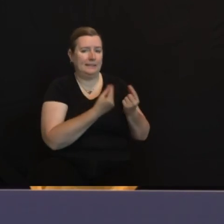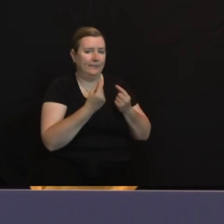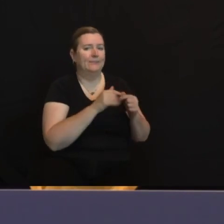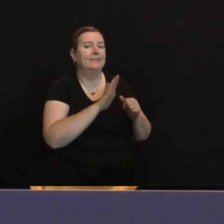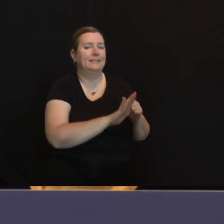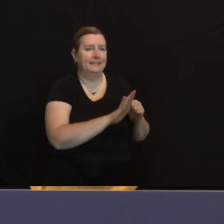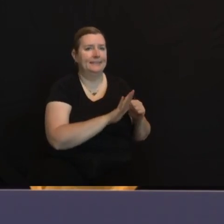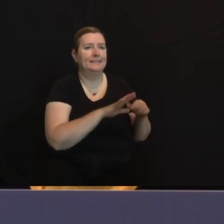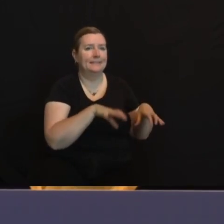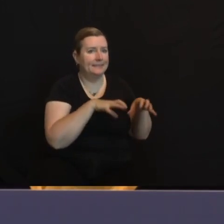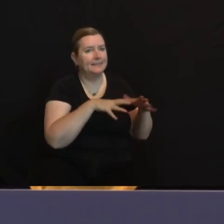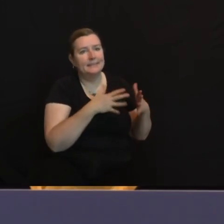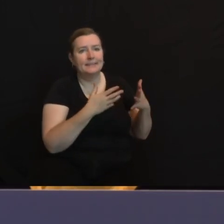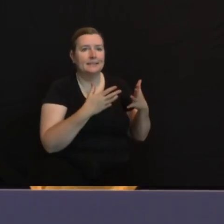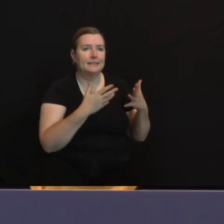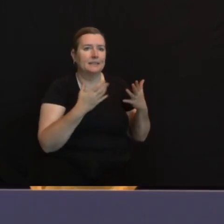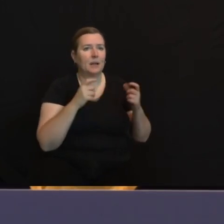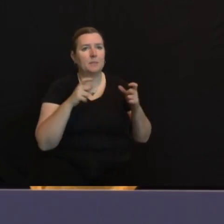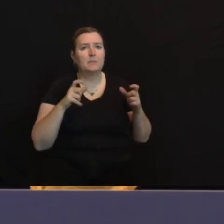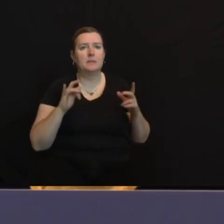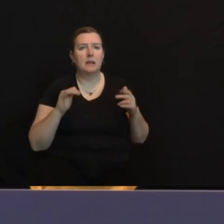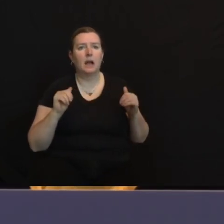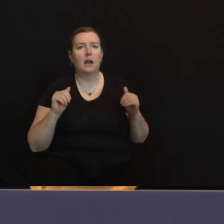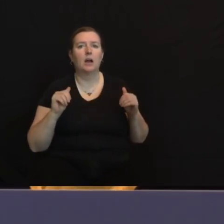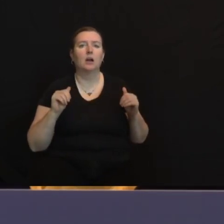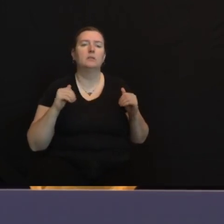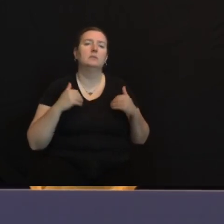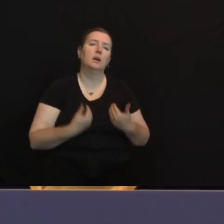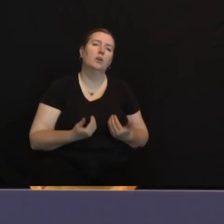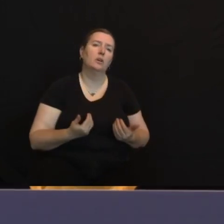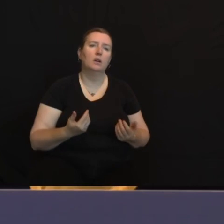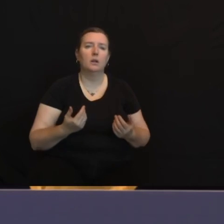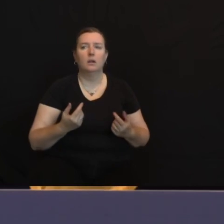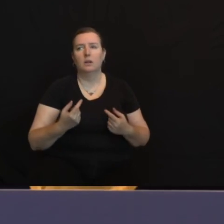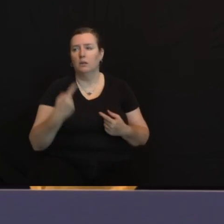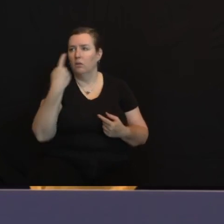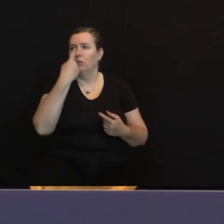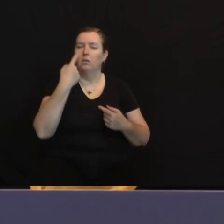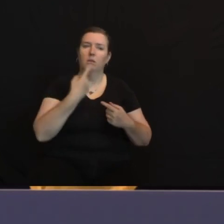fatigued? Who isn't right now? But we need you to,